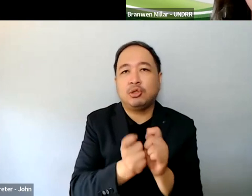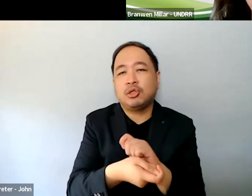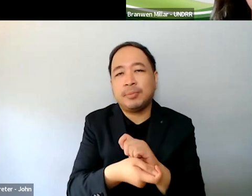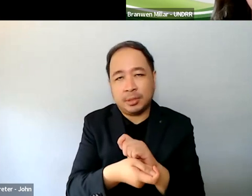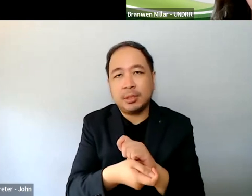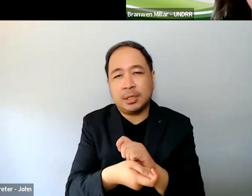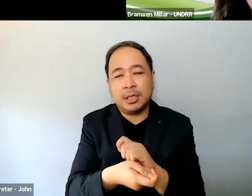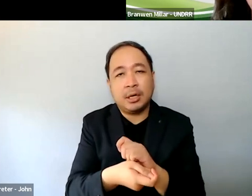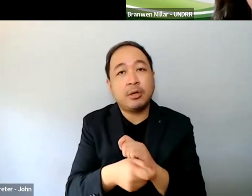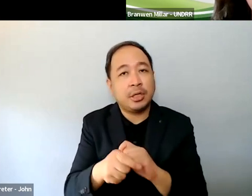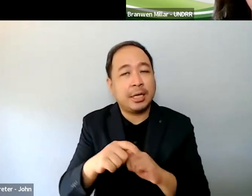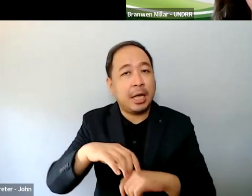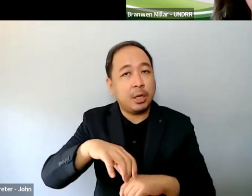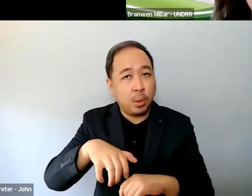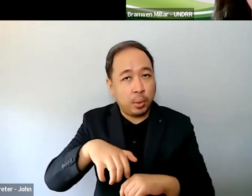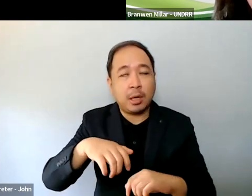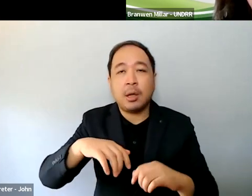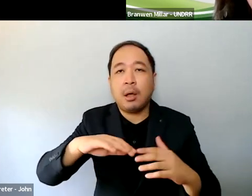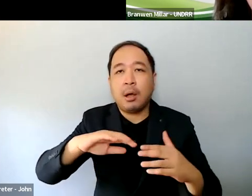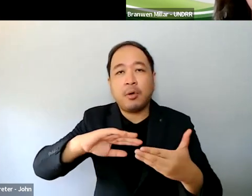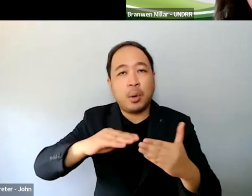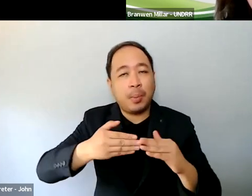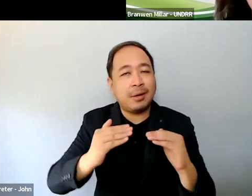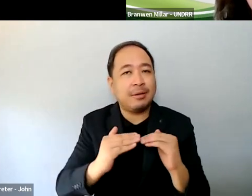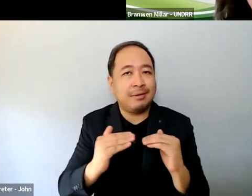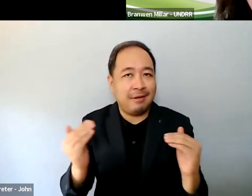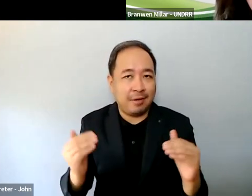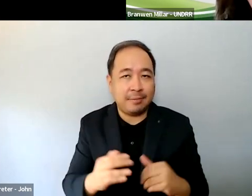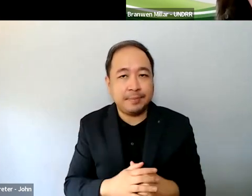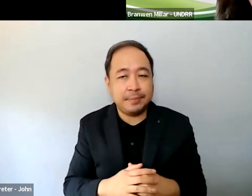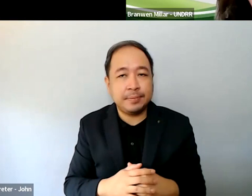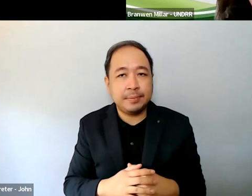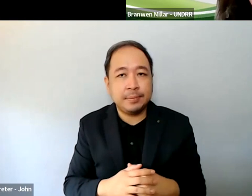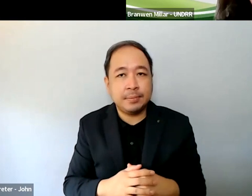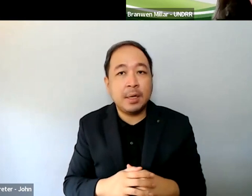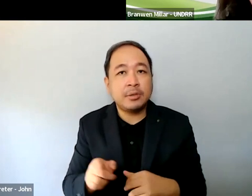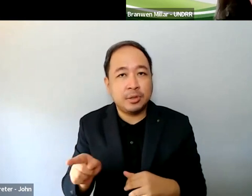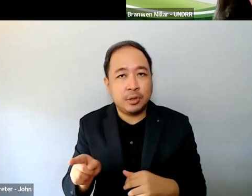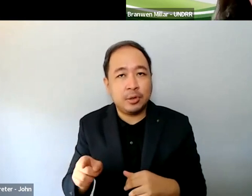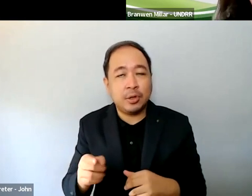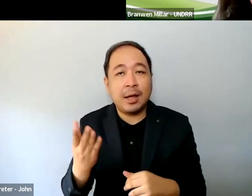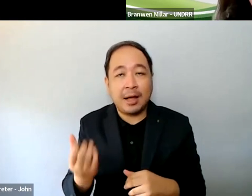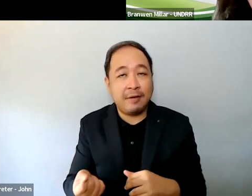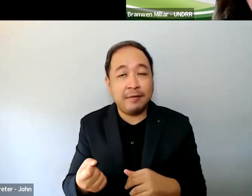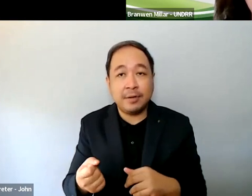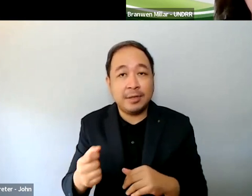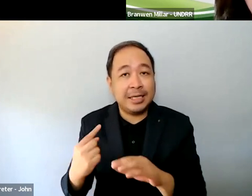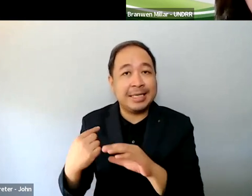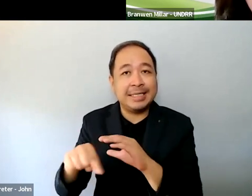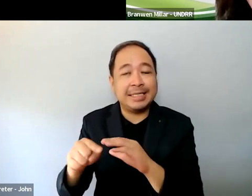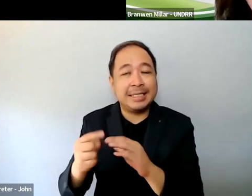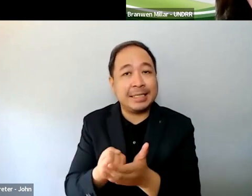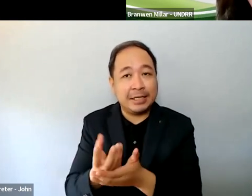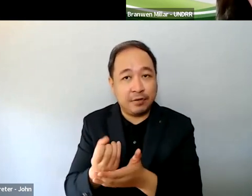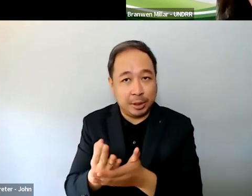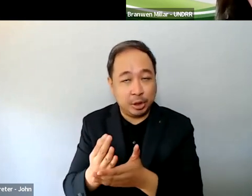levels. We've carried out a recent review, I'll post it in the chat, which outlines a set